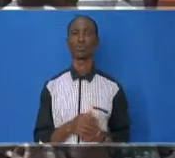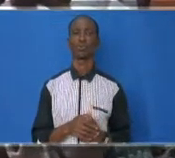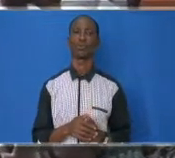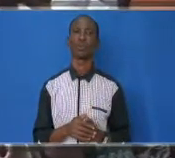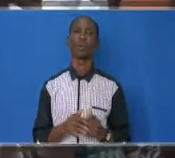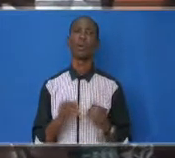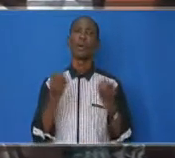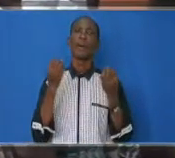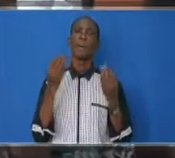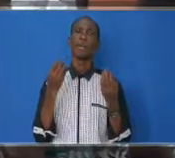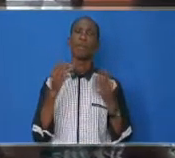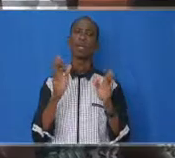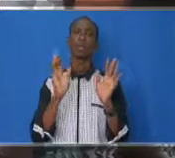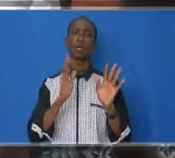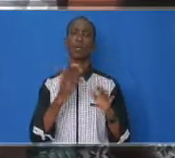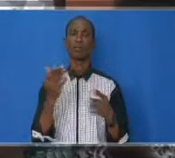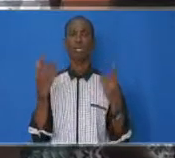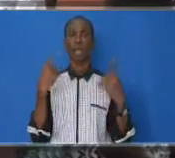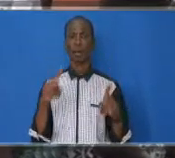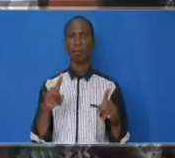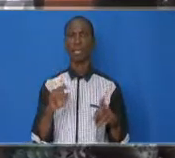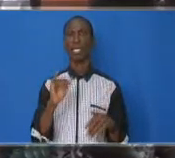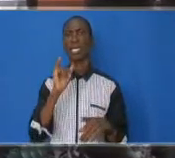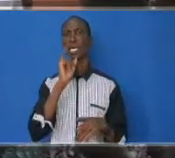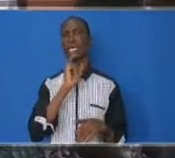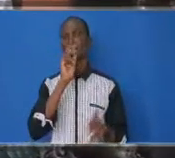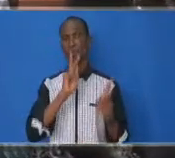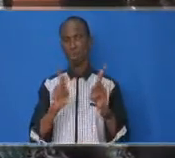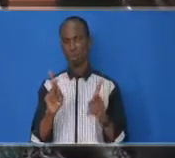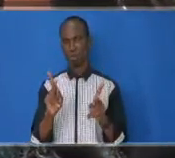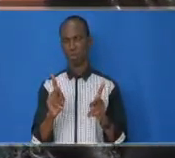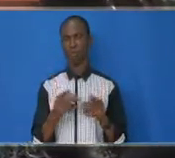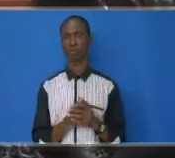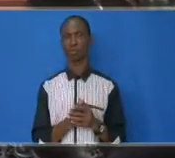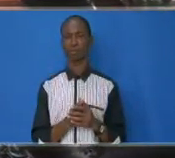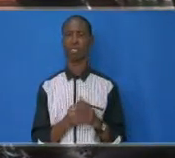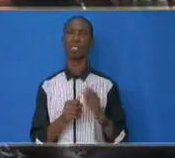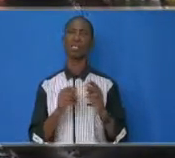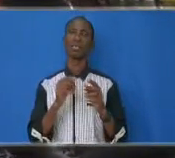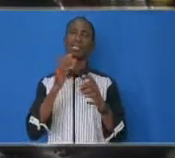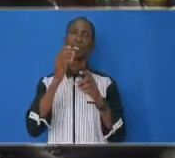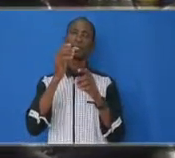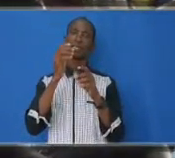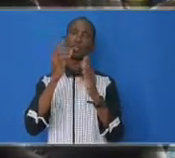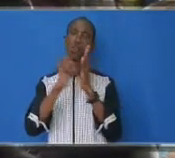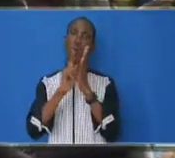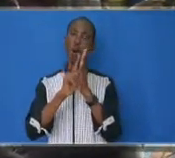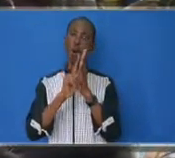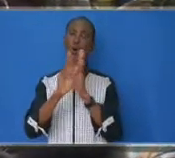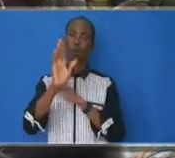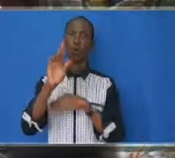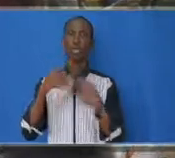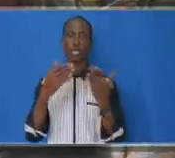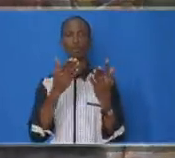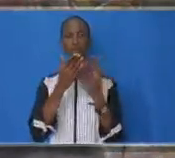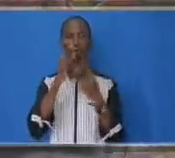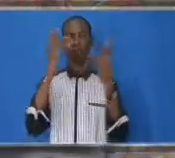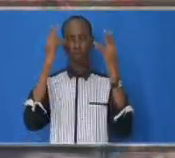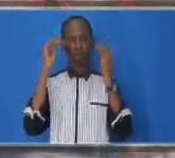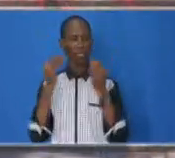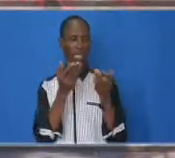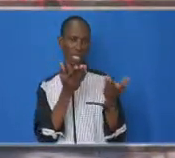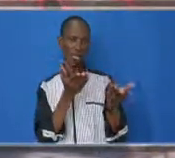tree. A life was willing there to give, that he from